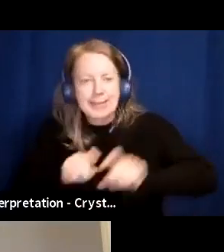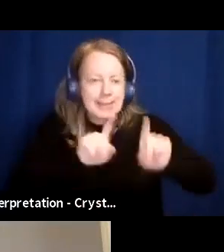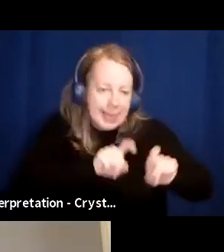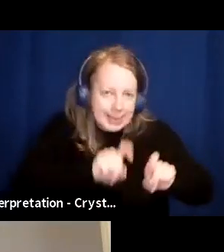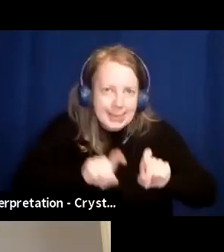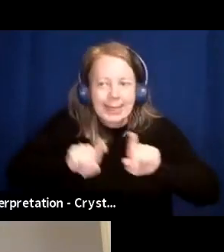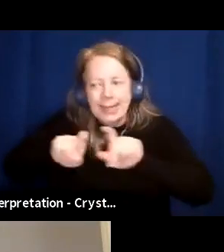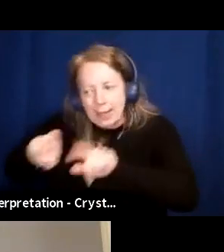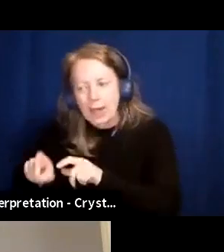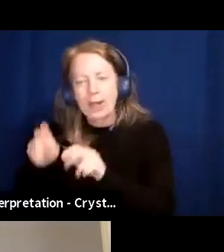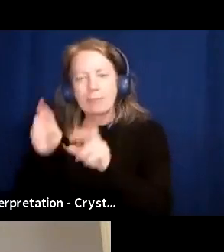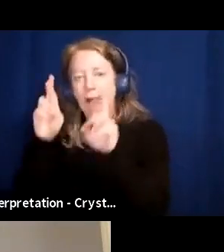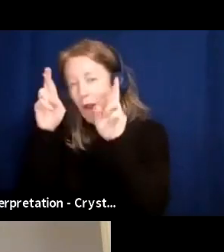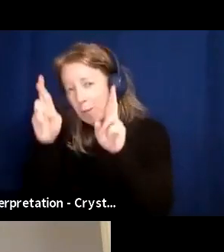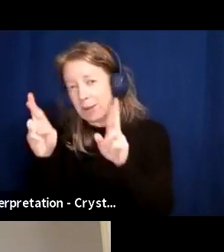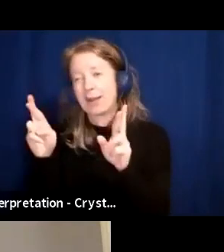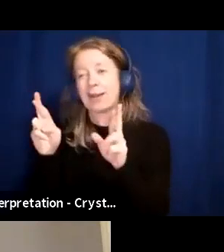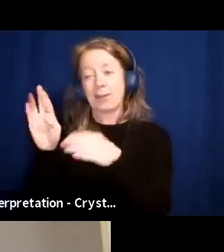for more vaccines.